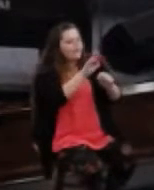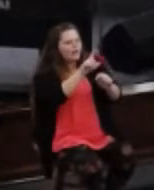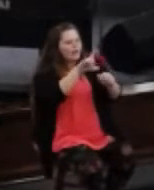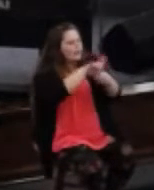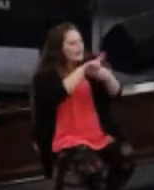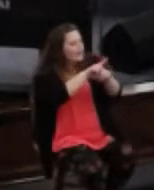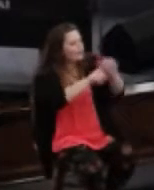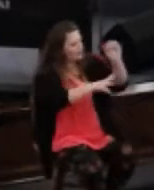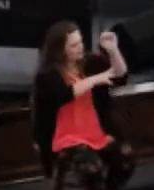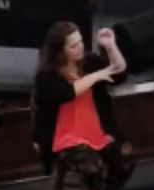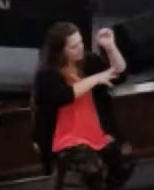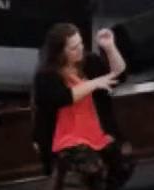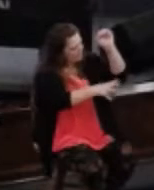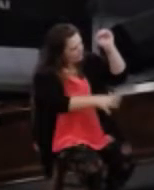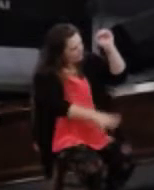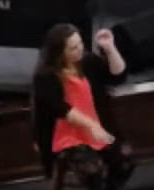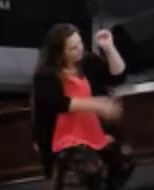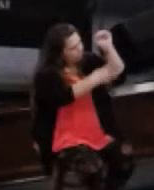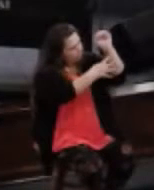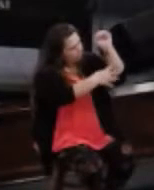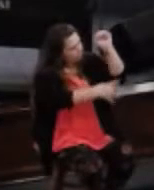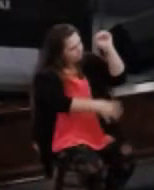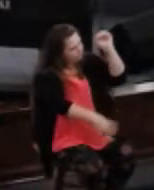way out of those wounds.